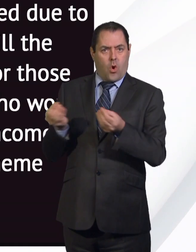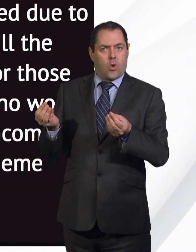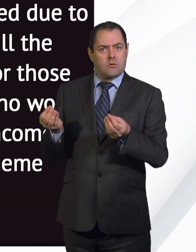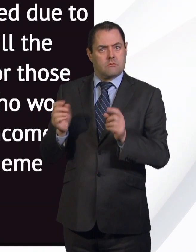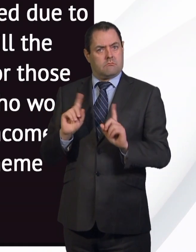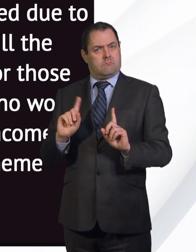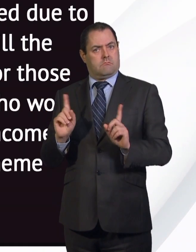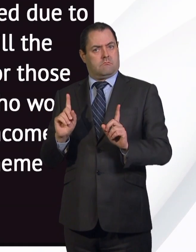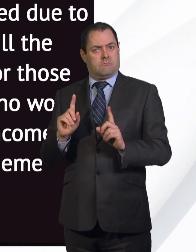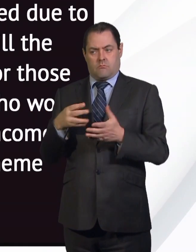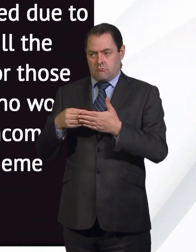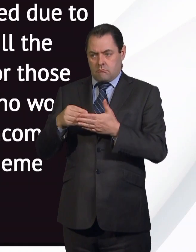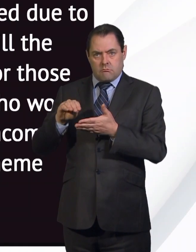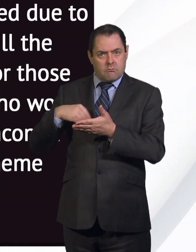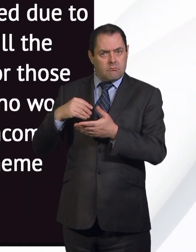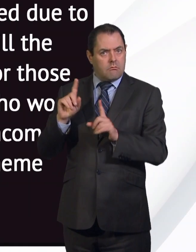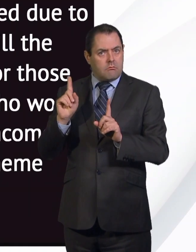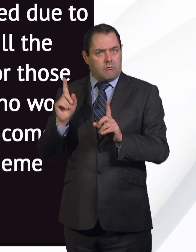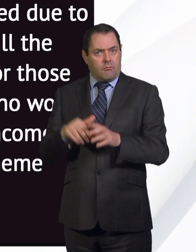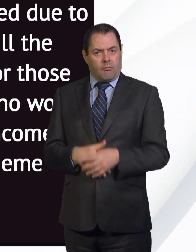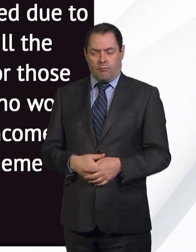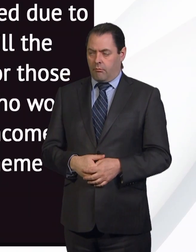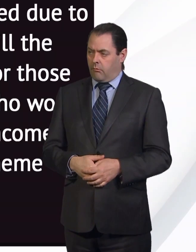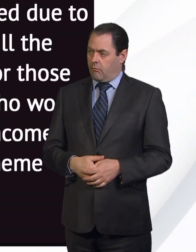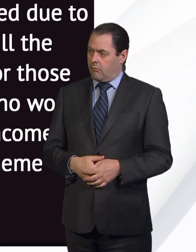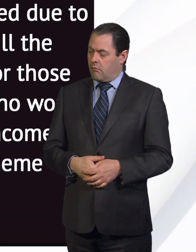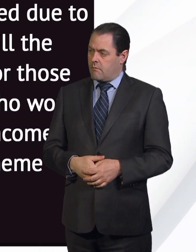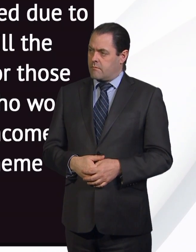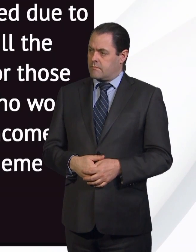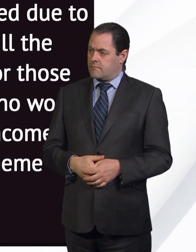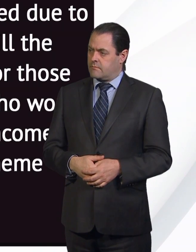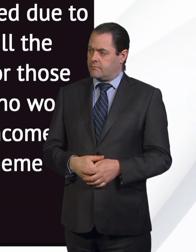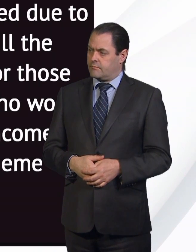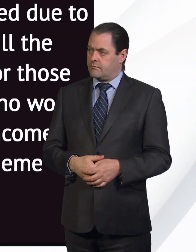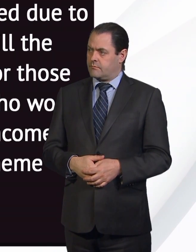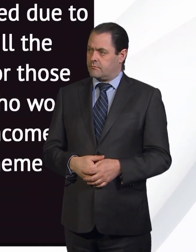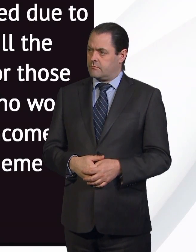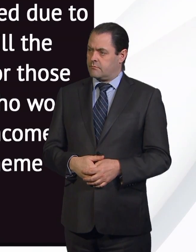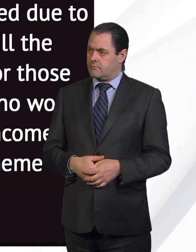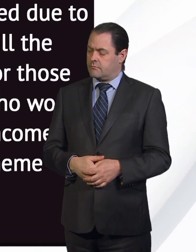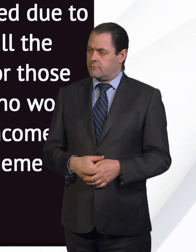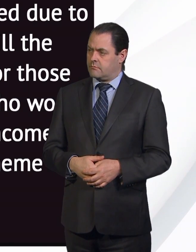lose their income? Will there be a compensation scheme implemented?